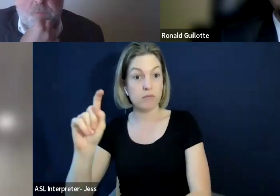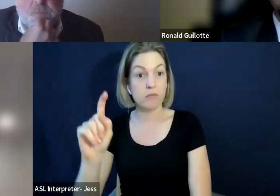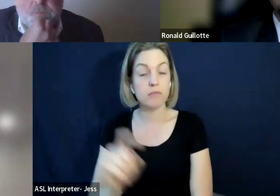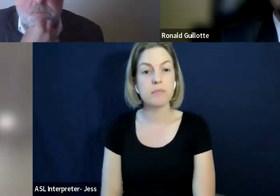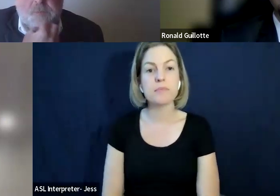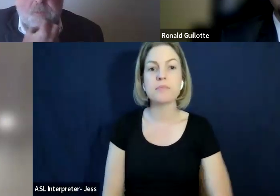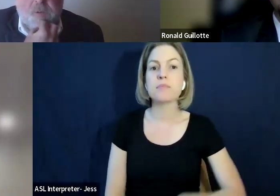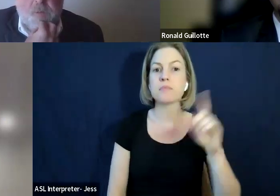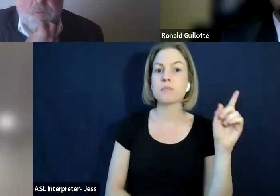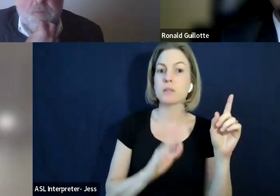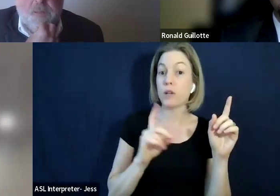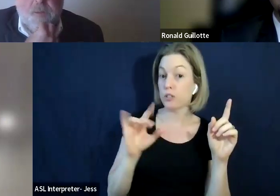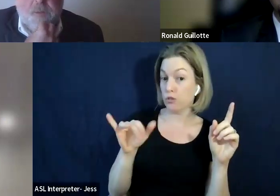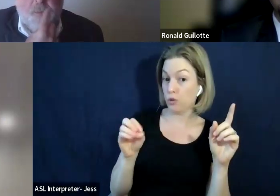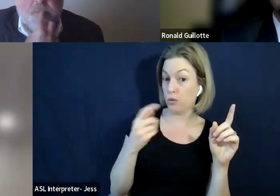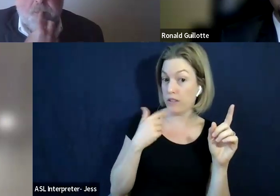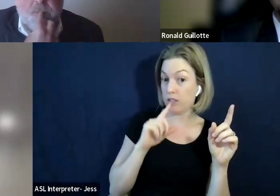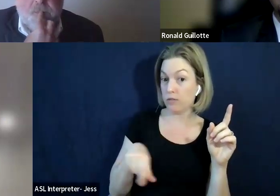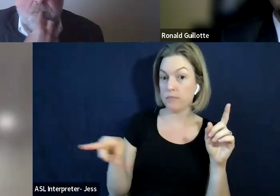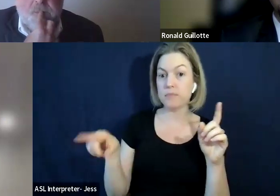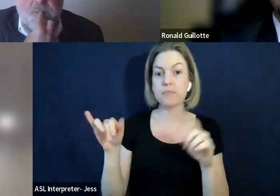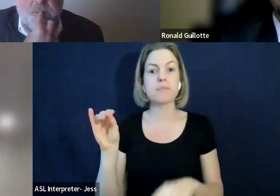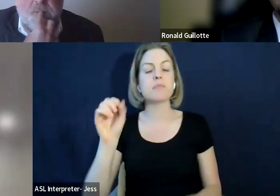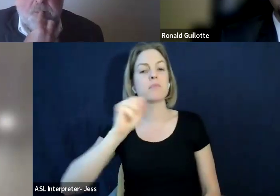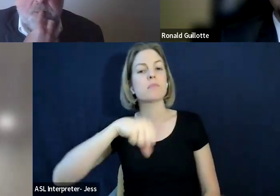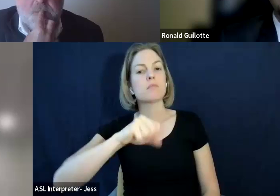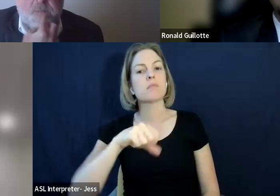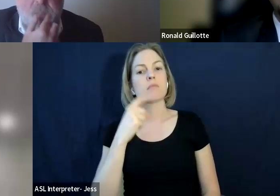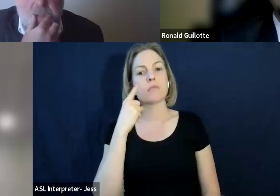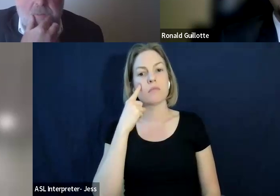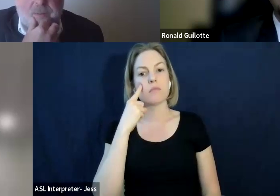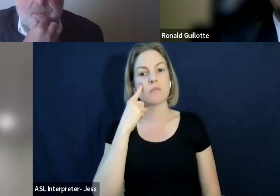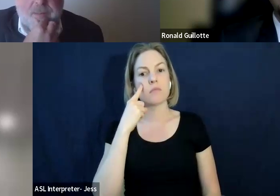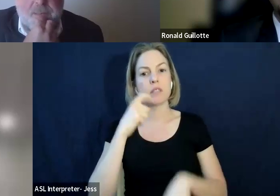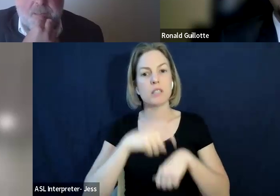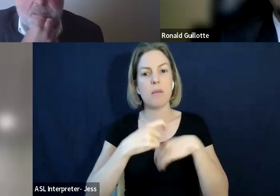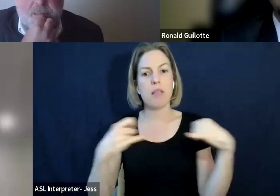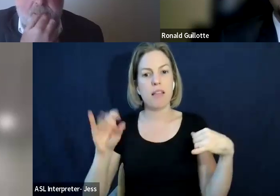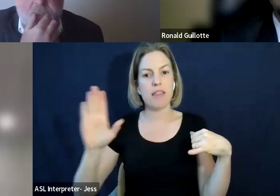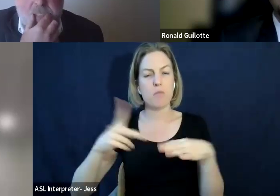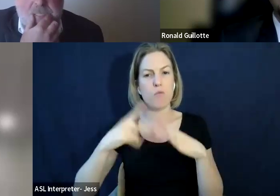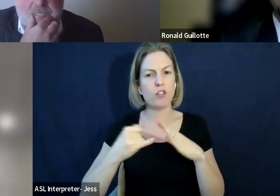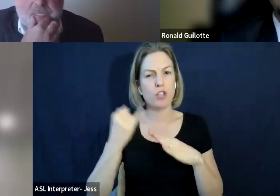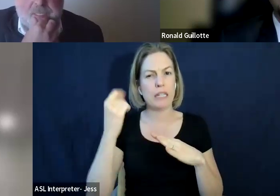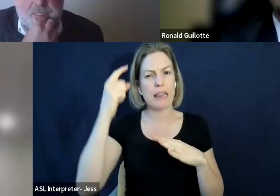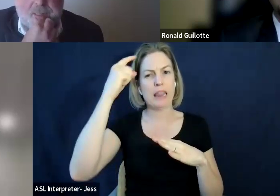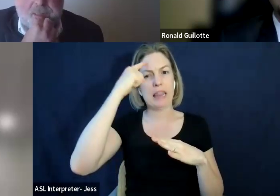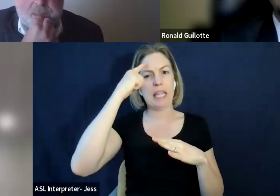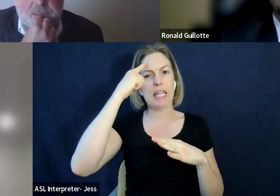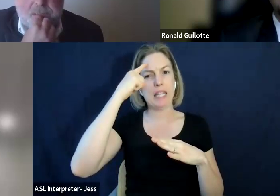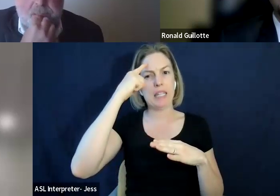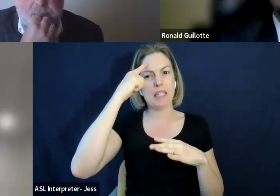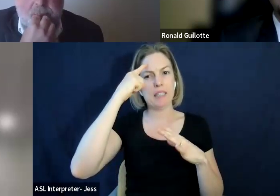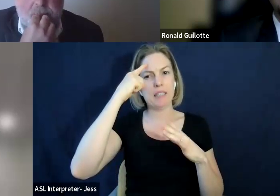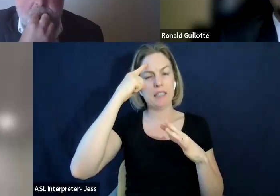Joe, I'm gonna go that way with you. Yeah, I think the timeline of their project, if I'm not mistaken, is going